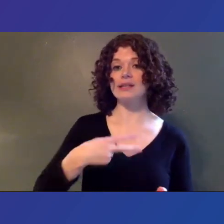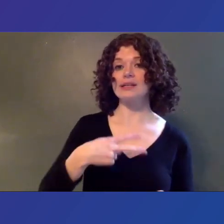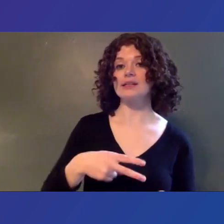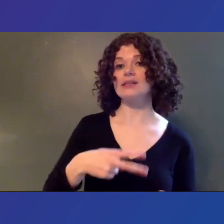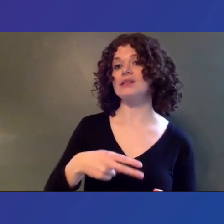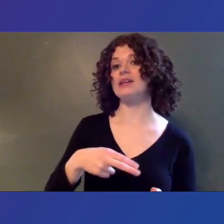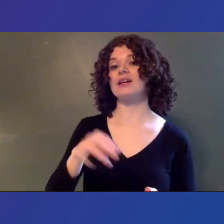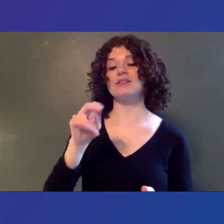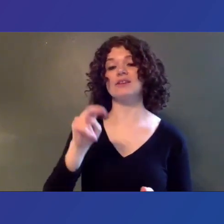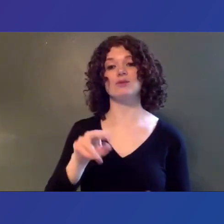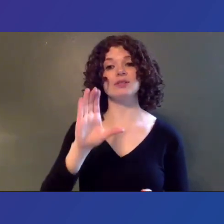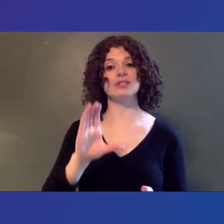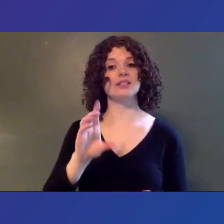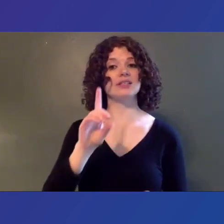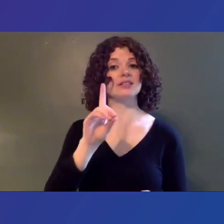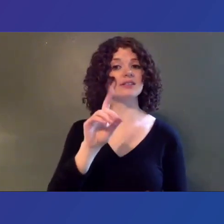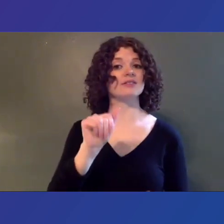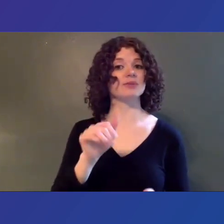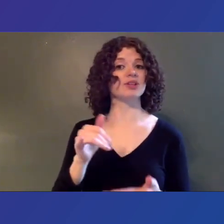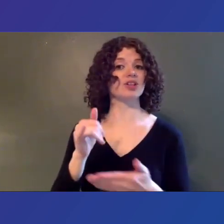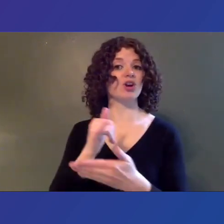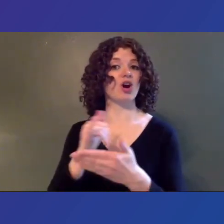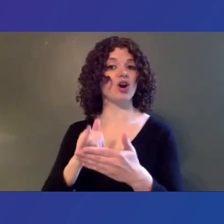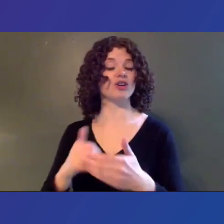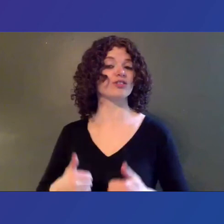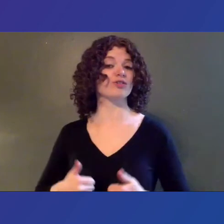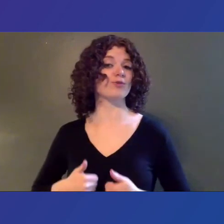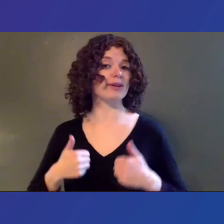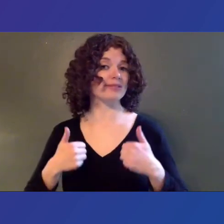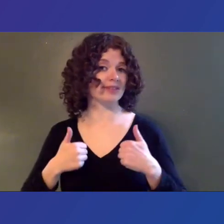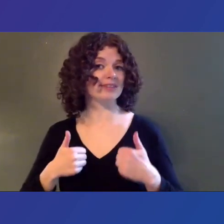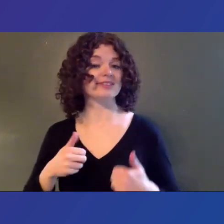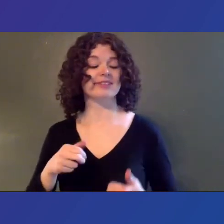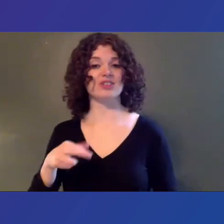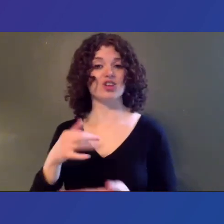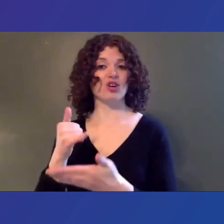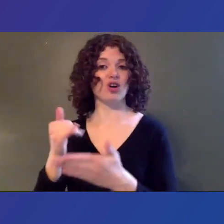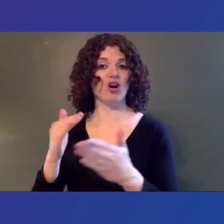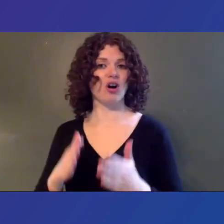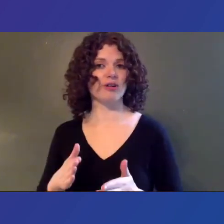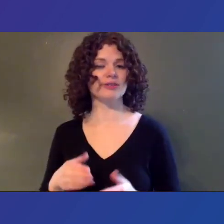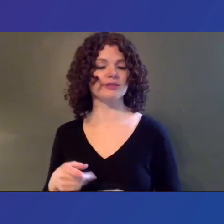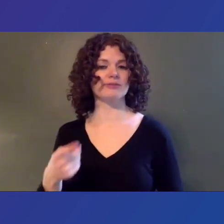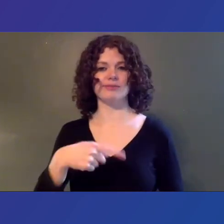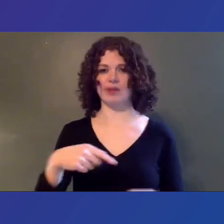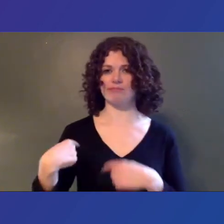Artistry residency artists. These are artists working with us.